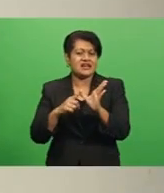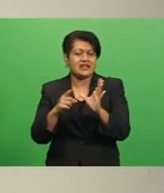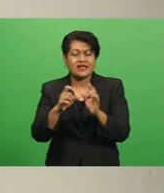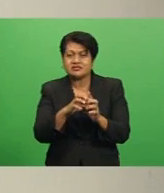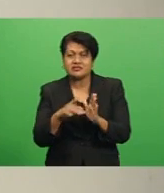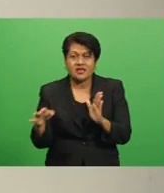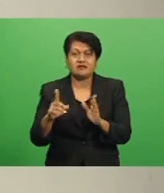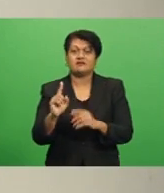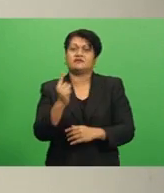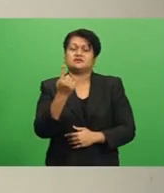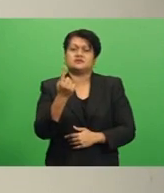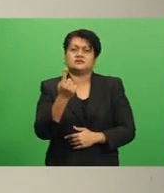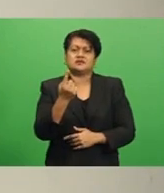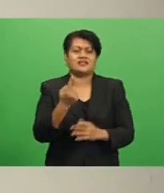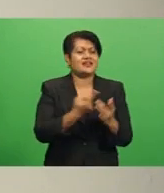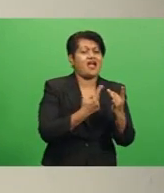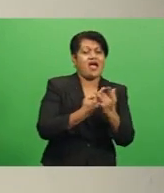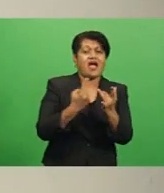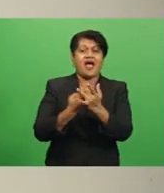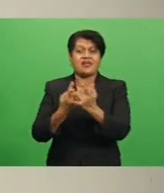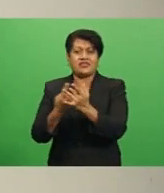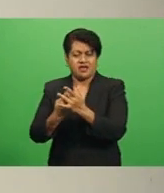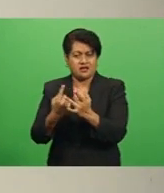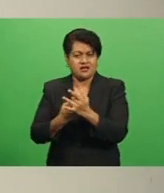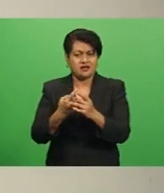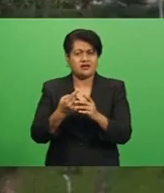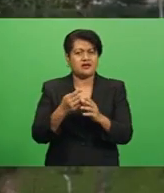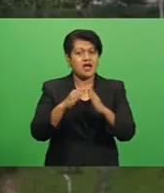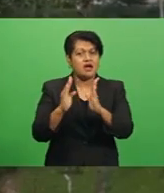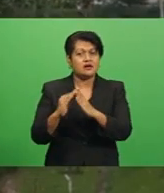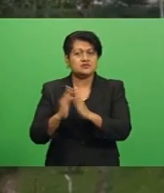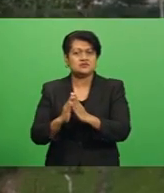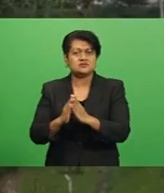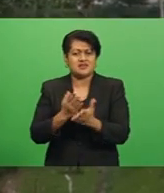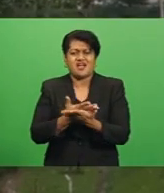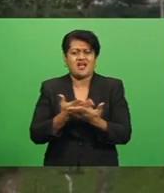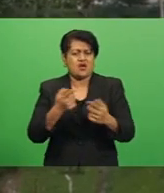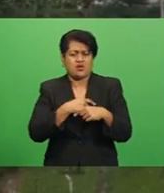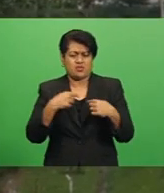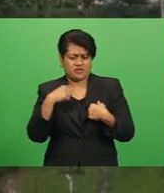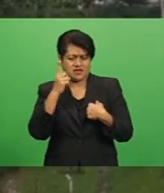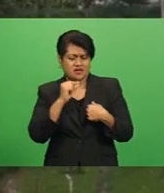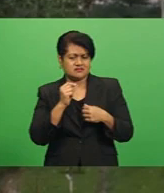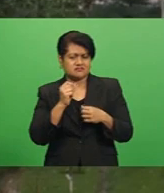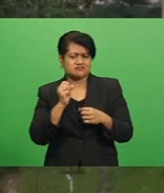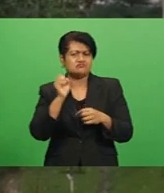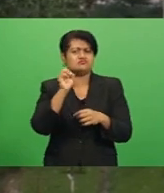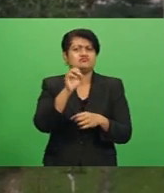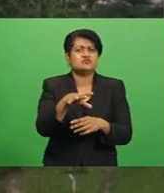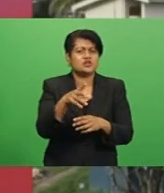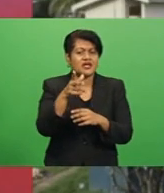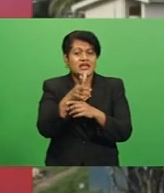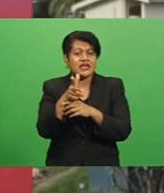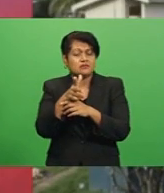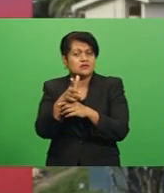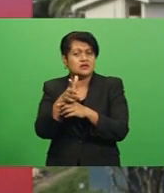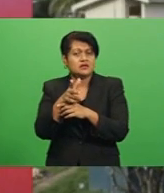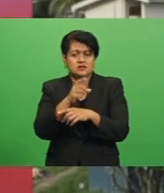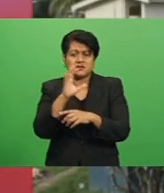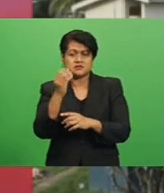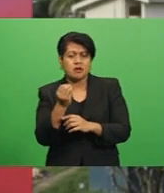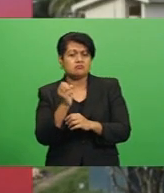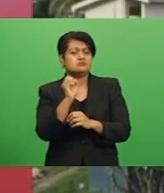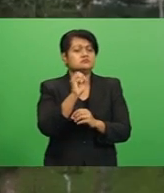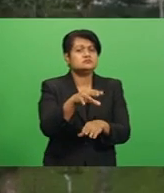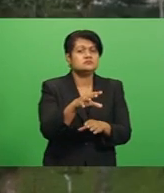to... We're looking at how can we best install the cameras, because some of the cameras that were installed